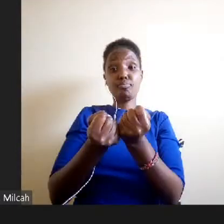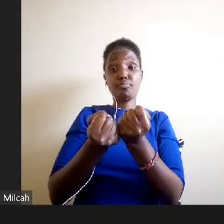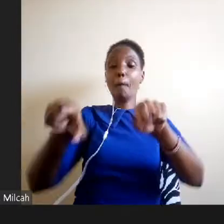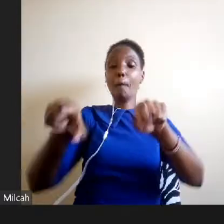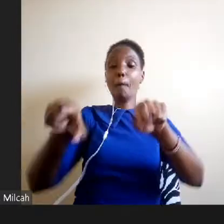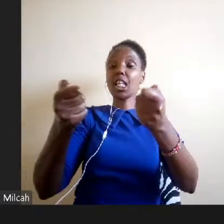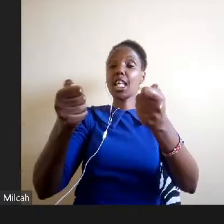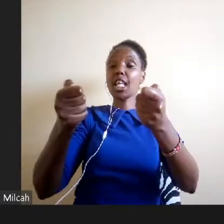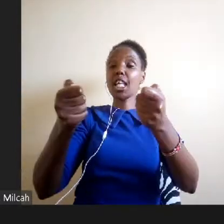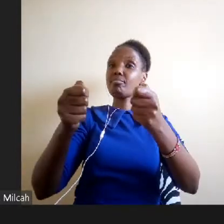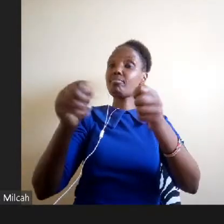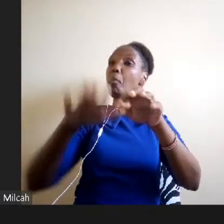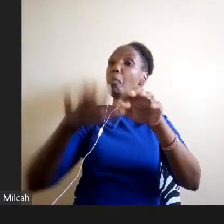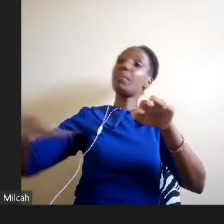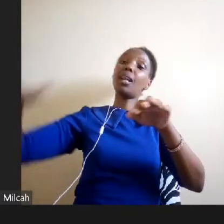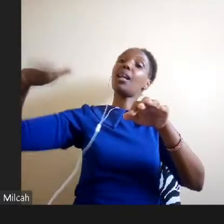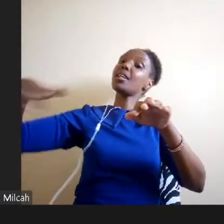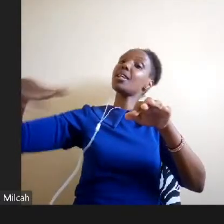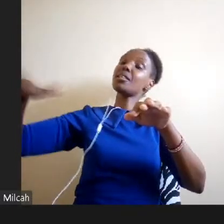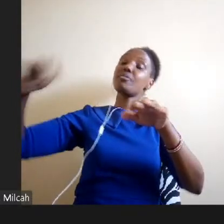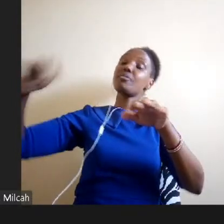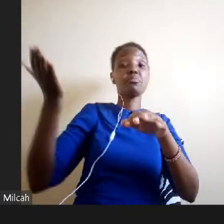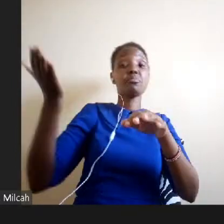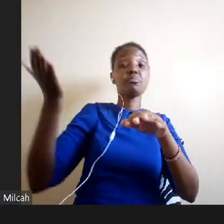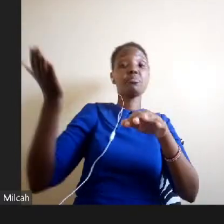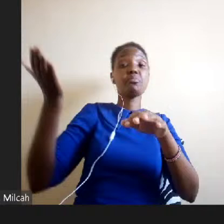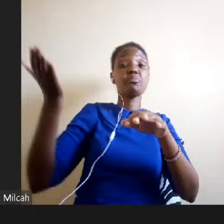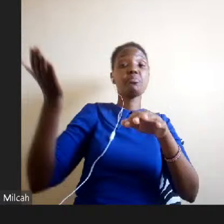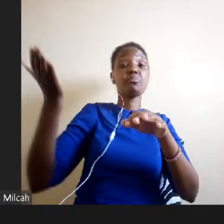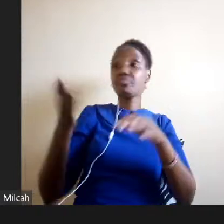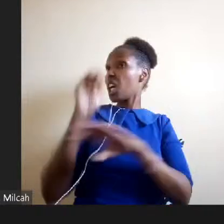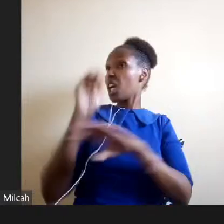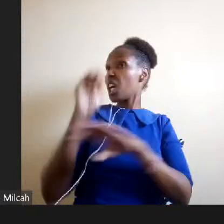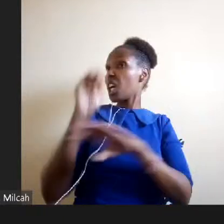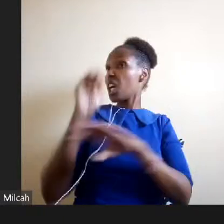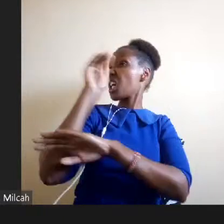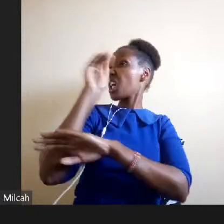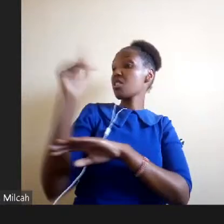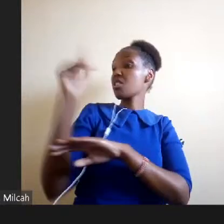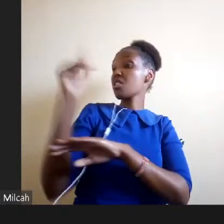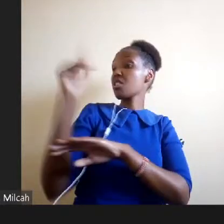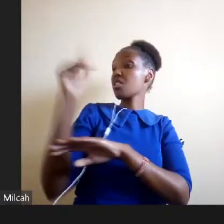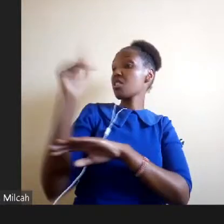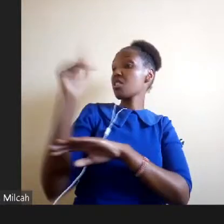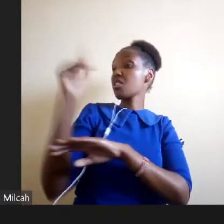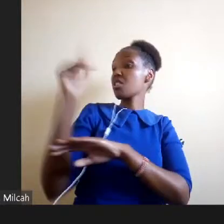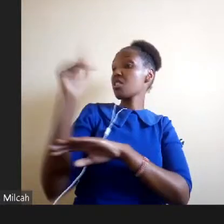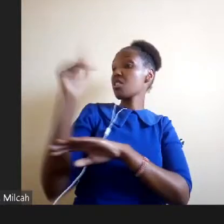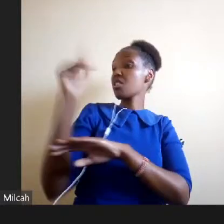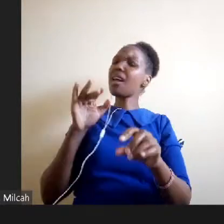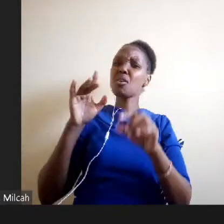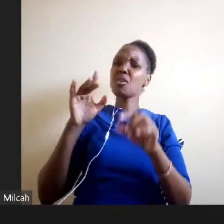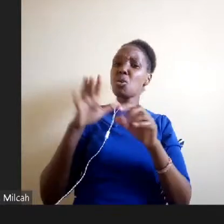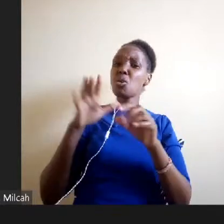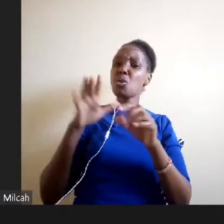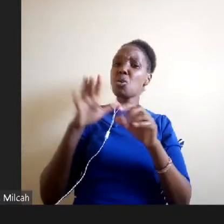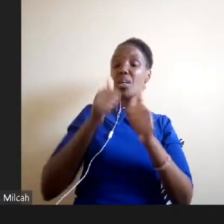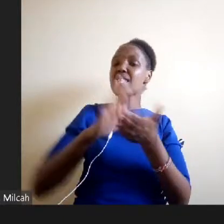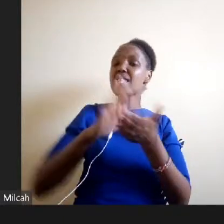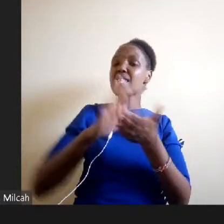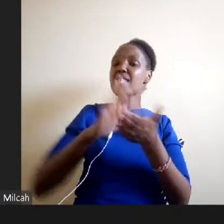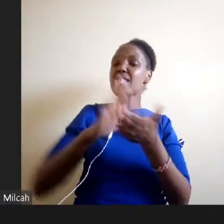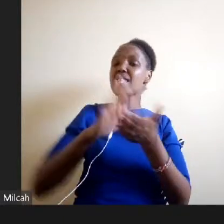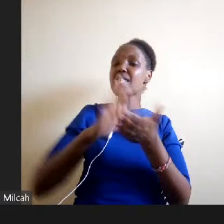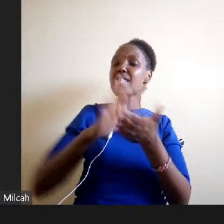answer, and then float it to your children and just ask them, what is the most popular social media platform for you? And let them tell